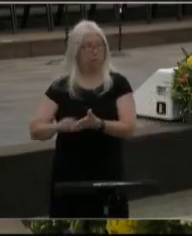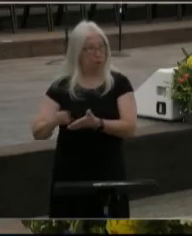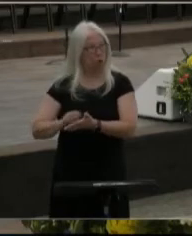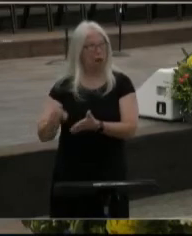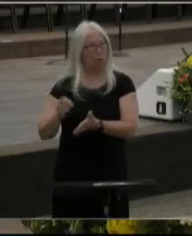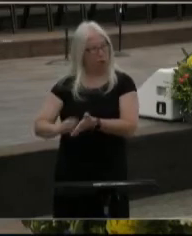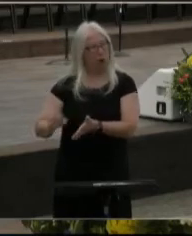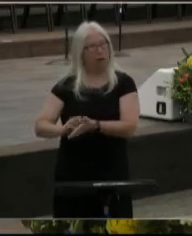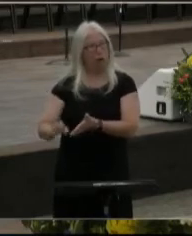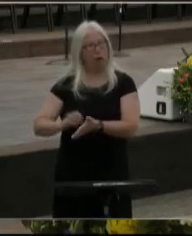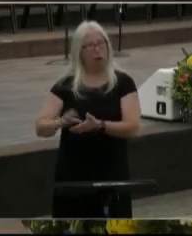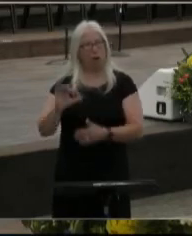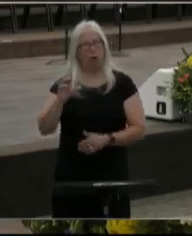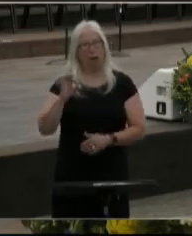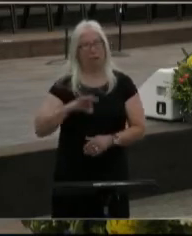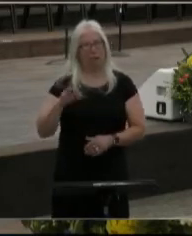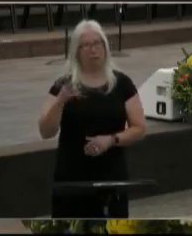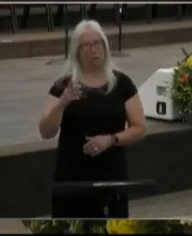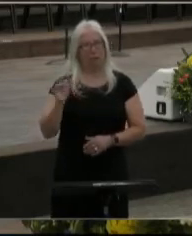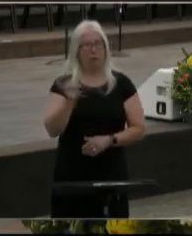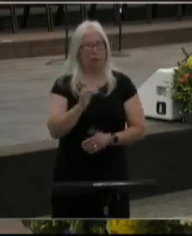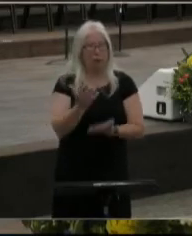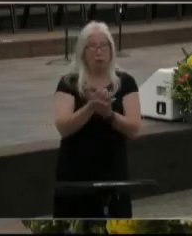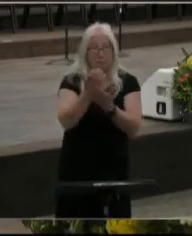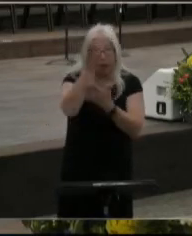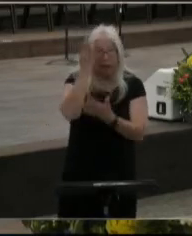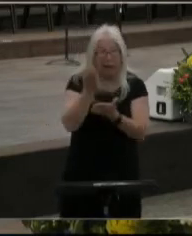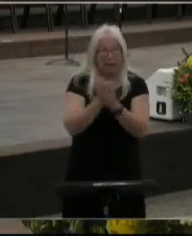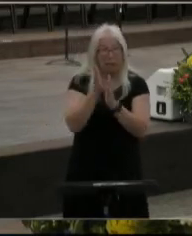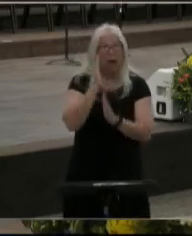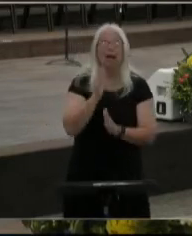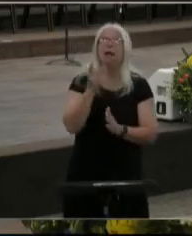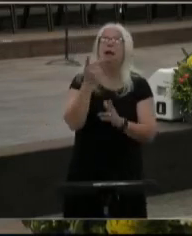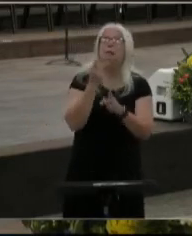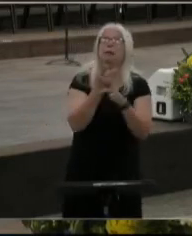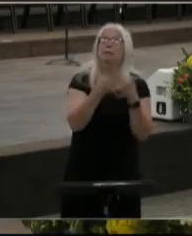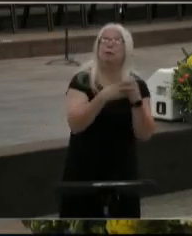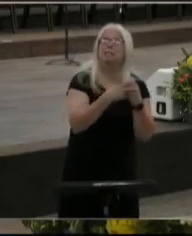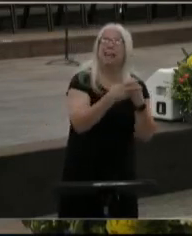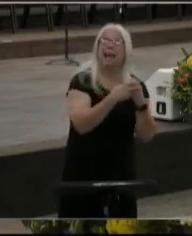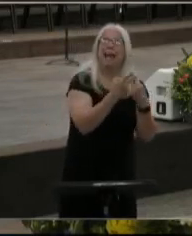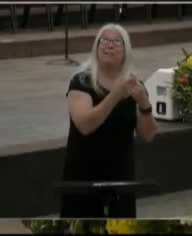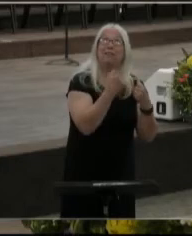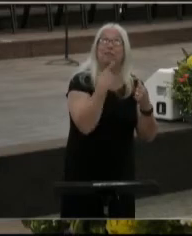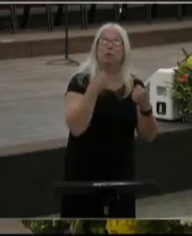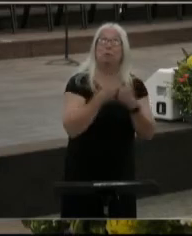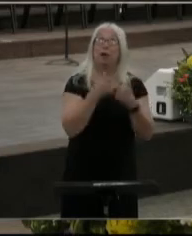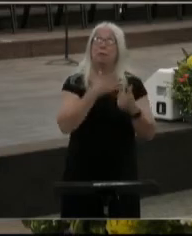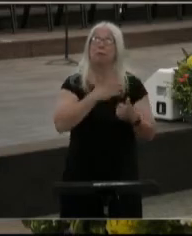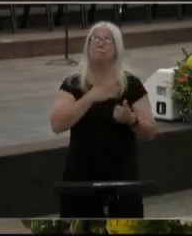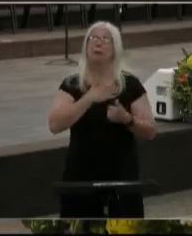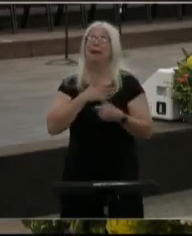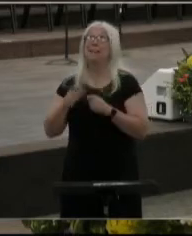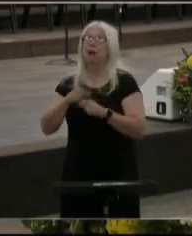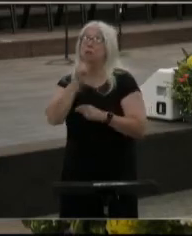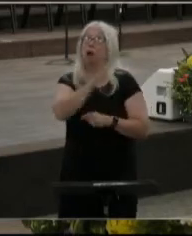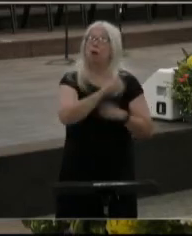on credit. You know what it's like to beg God and ask God, now God, keep her safe. If one of us has got a wreck, would you make it my